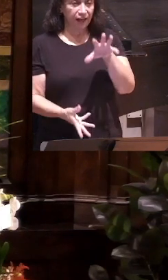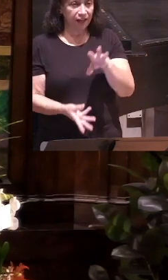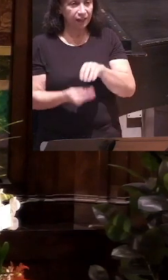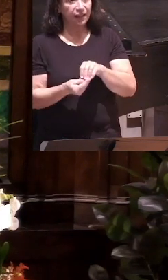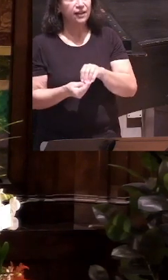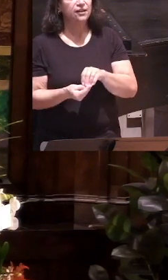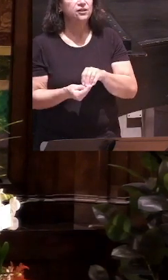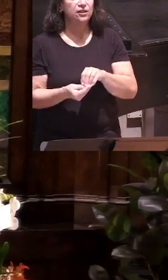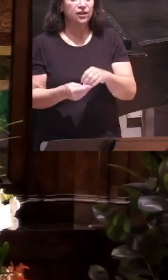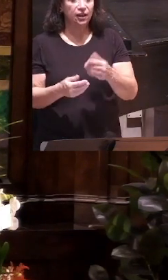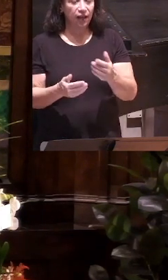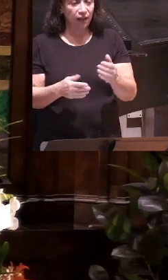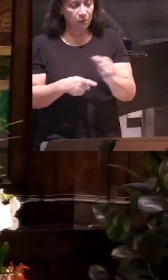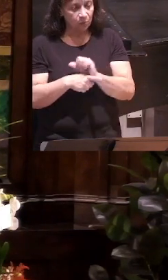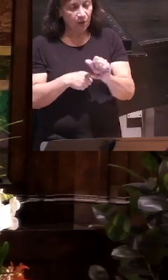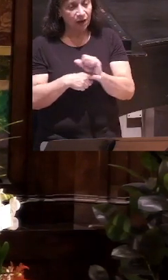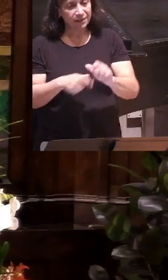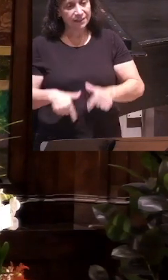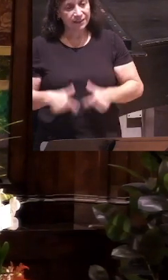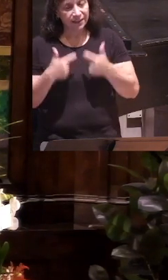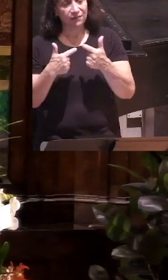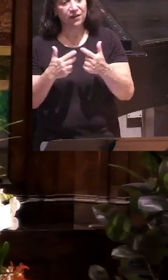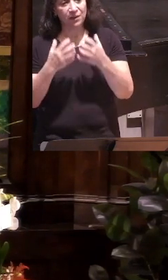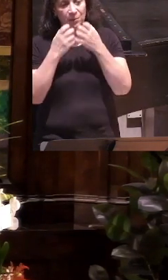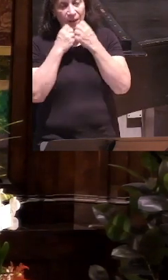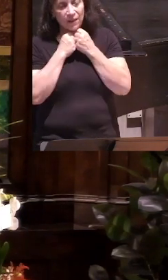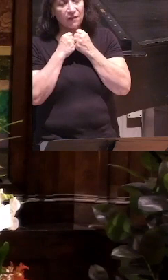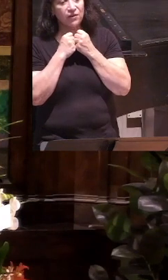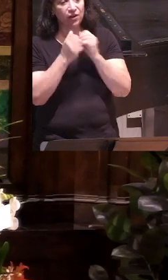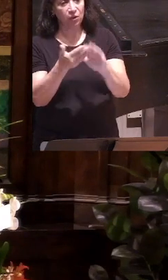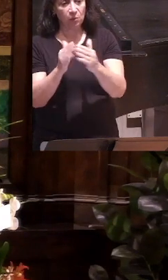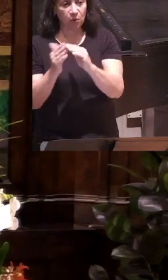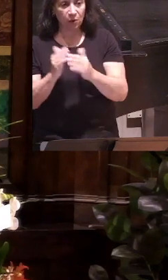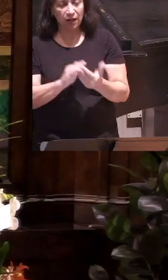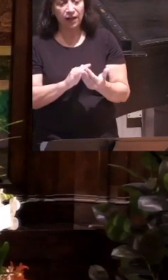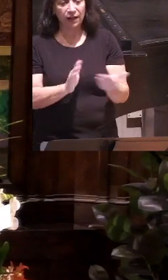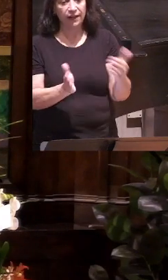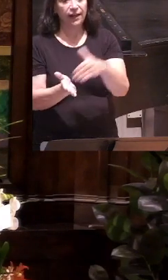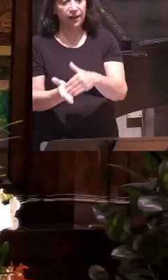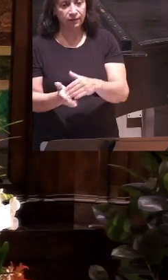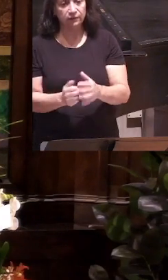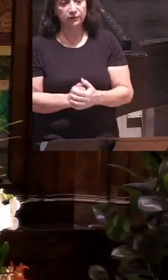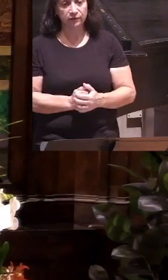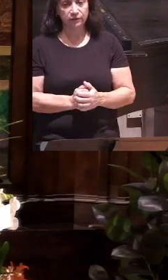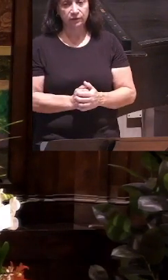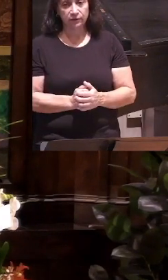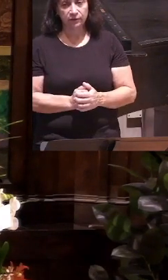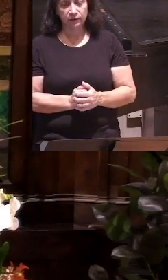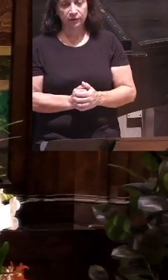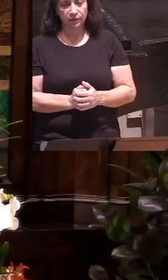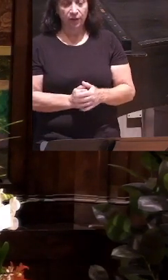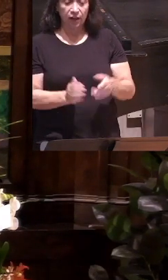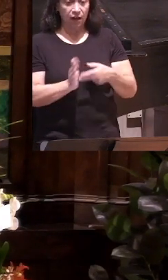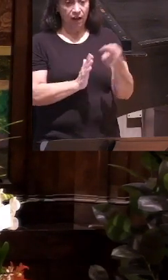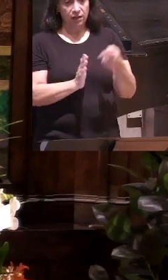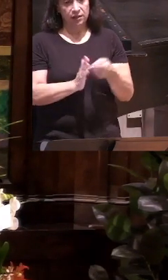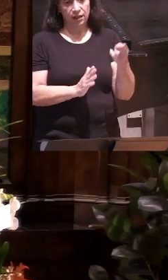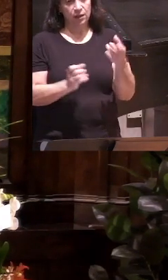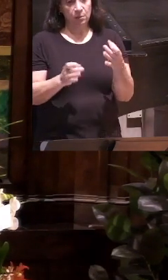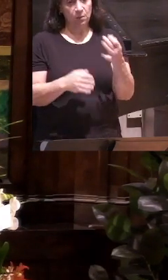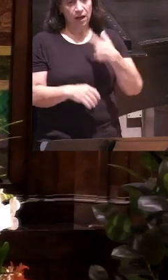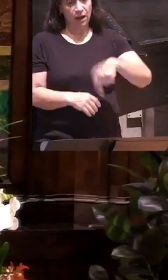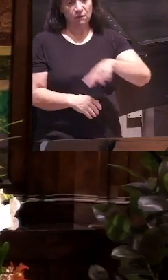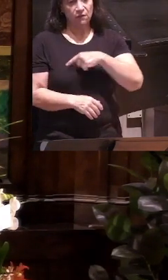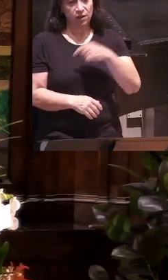re-engage, and practice living in beloved community again. Frankly, something many of